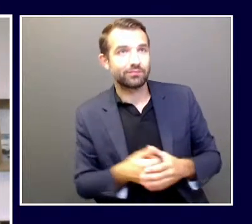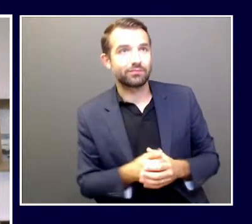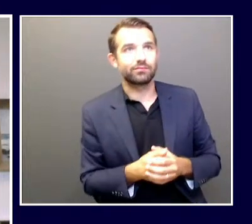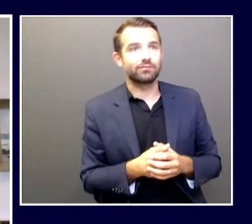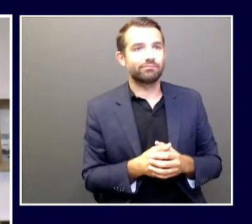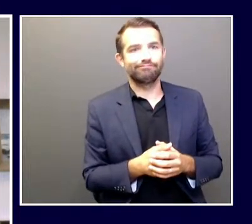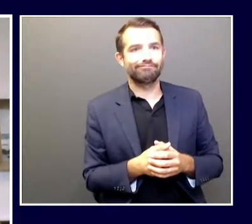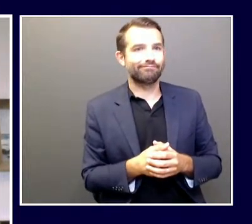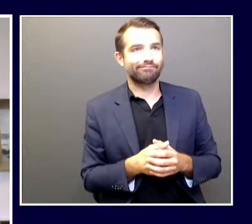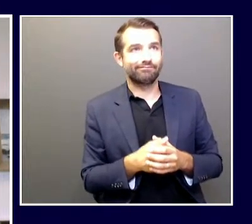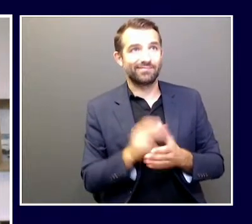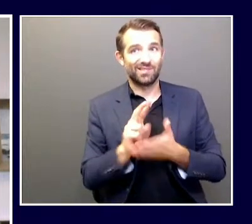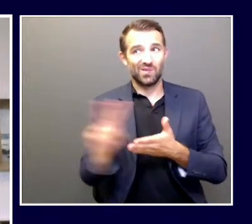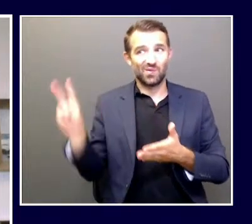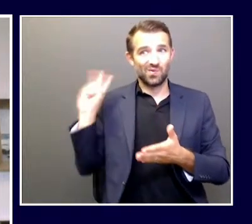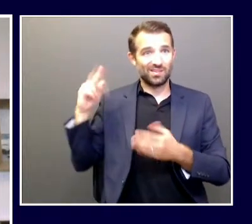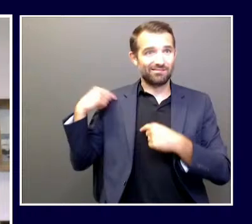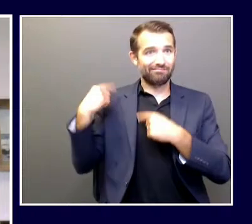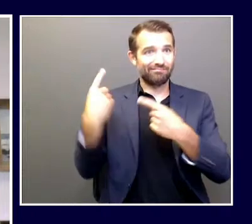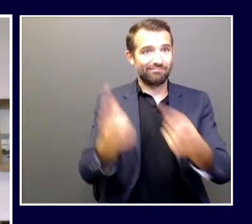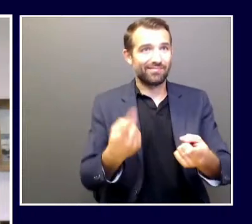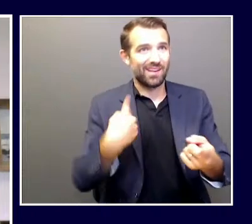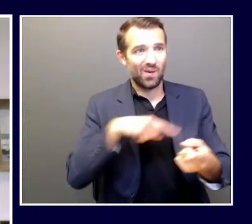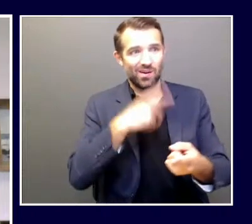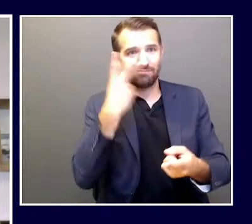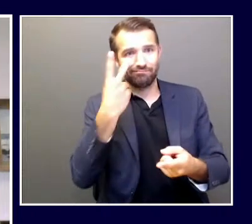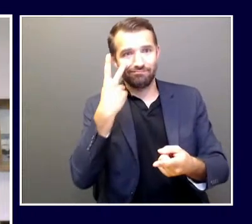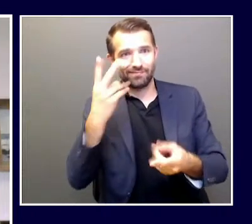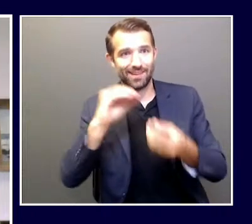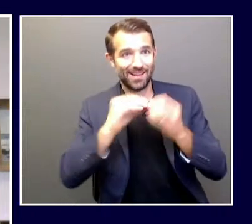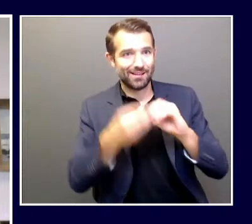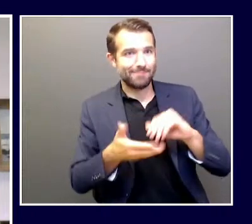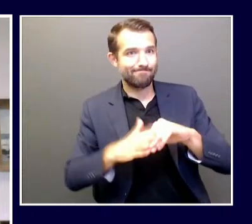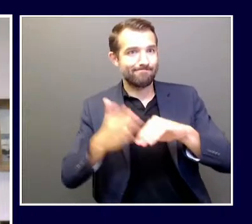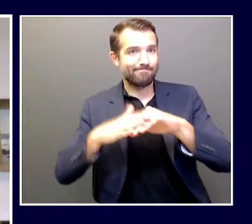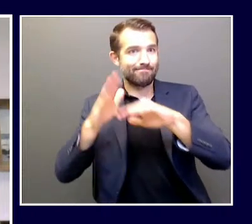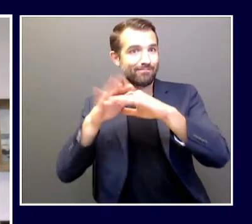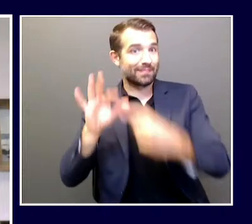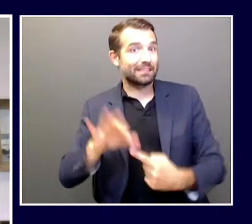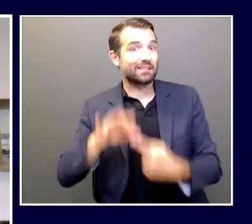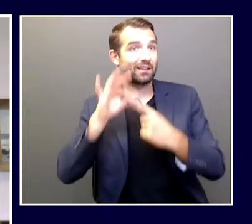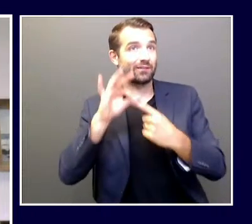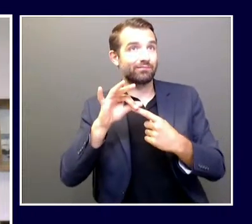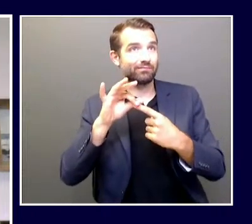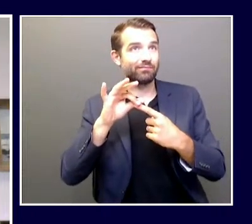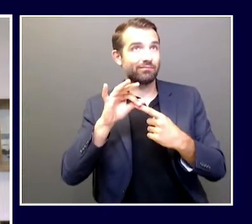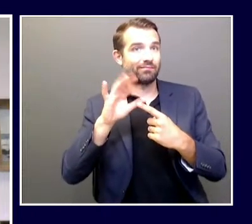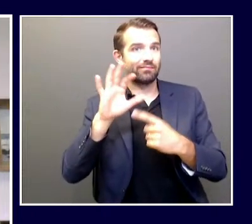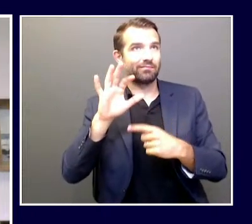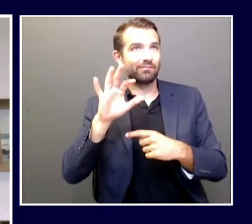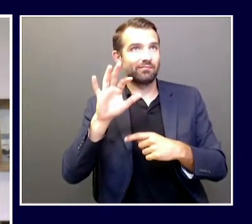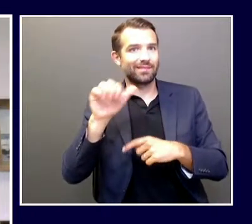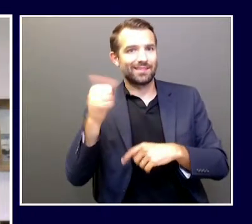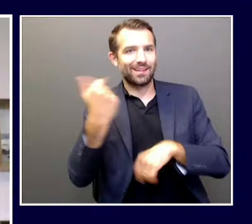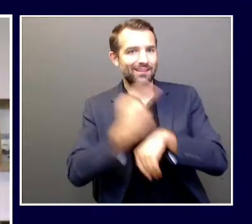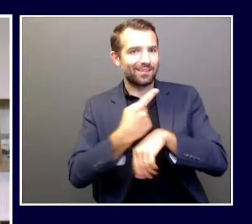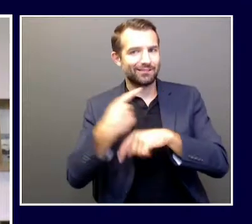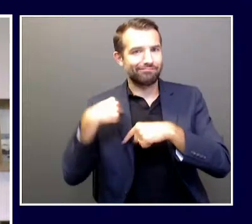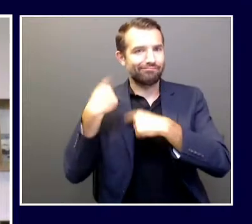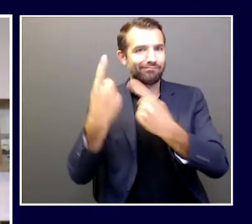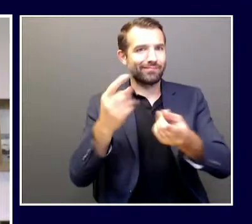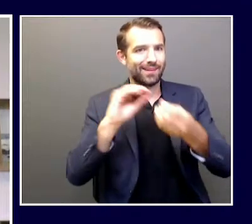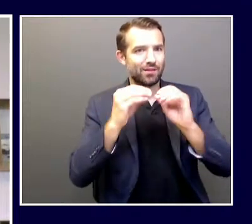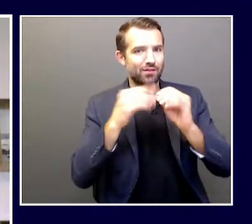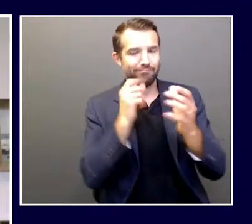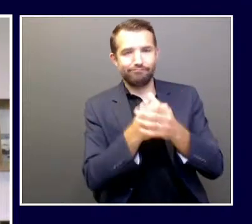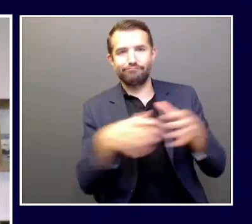2 weeks, and in particular over the last 9 or 10 days. I can't tell you, nor will I speculate, whether that's driven by healthcare